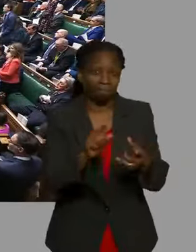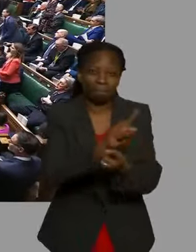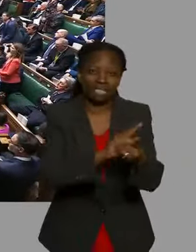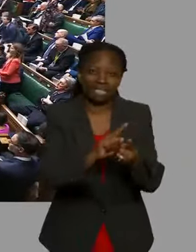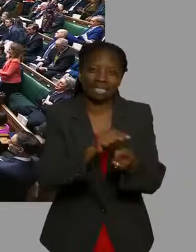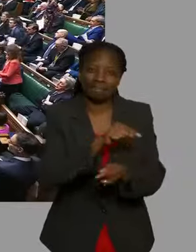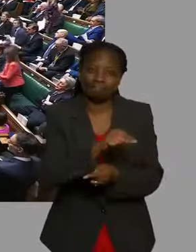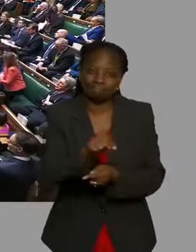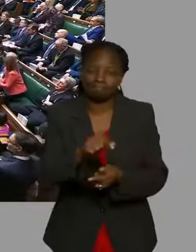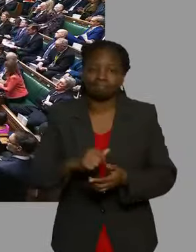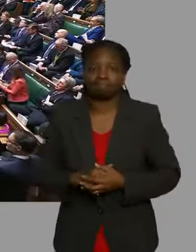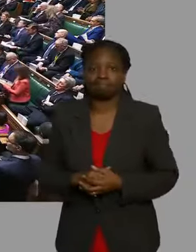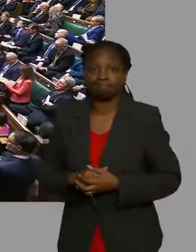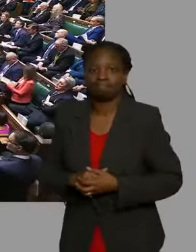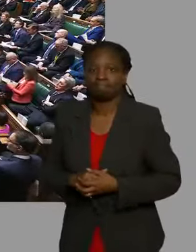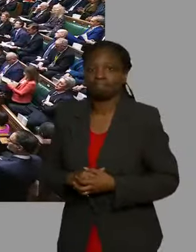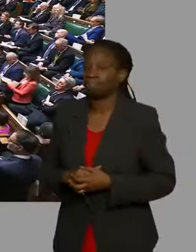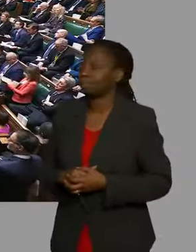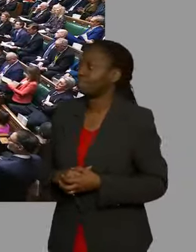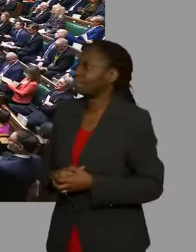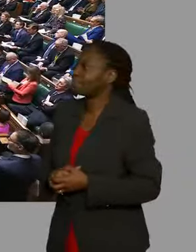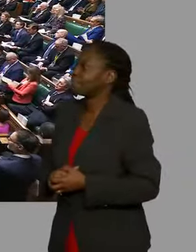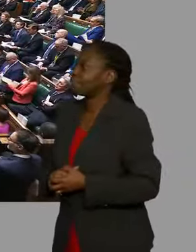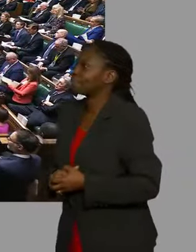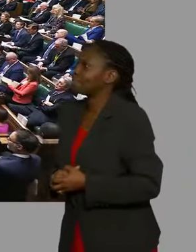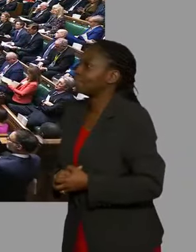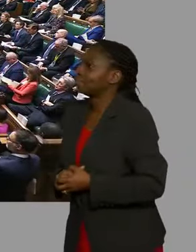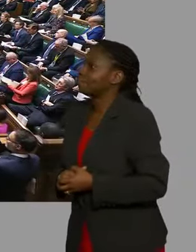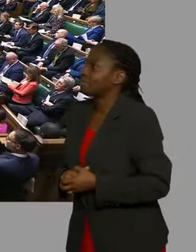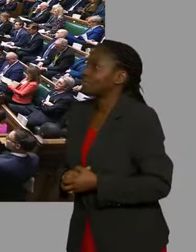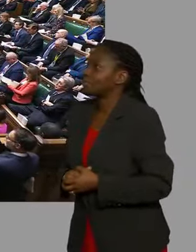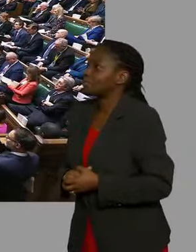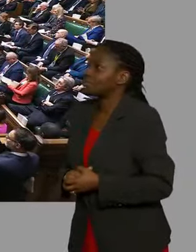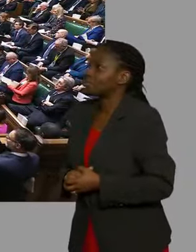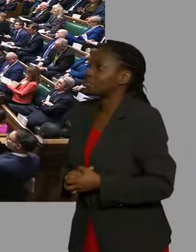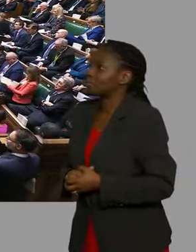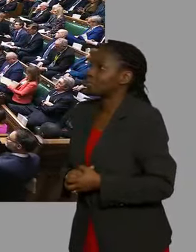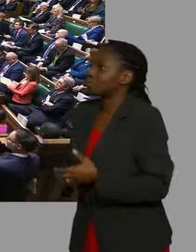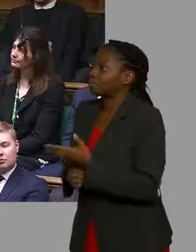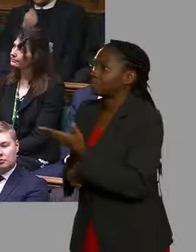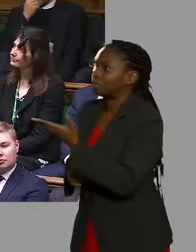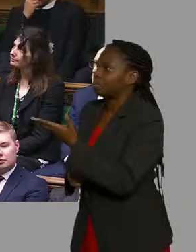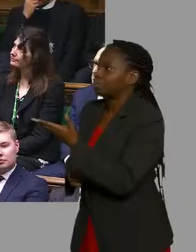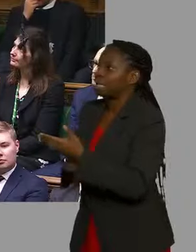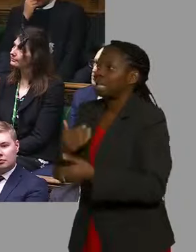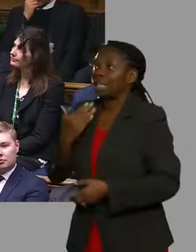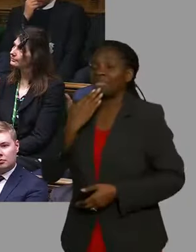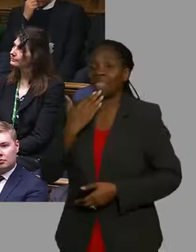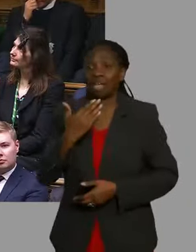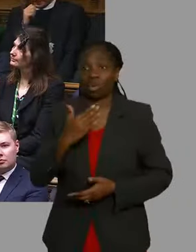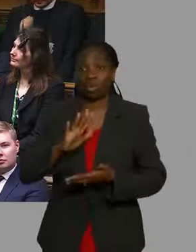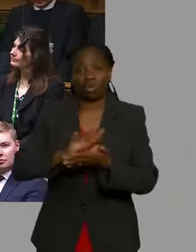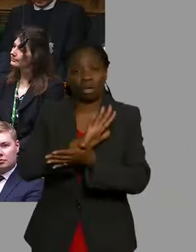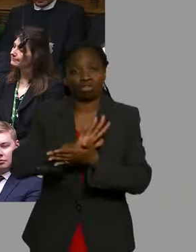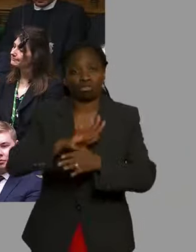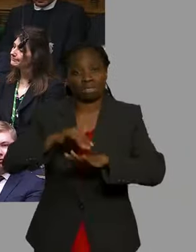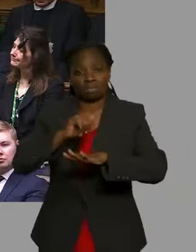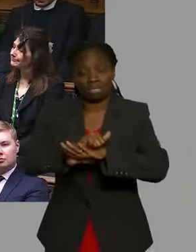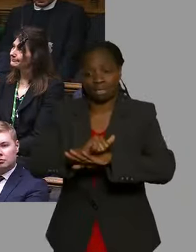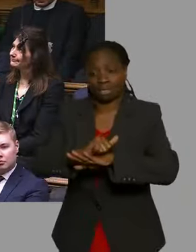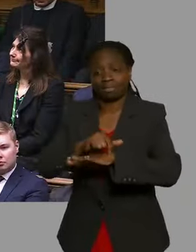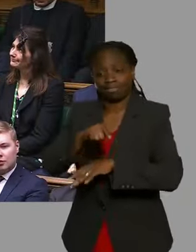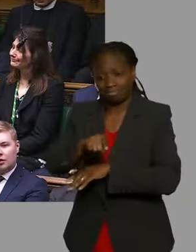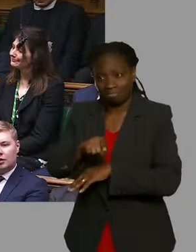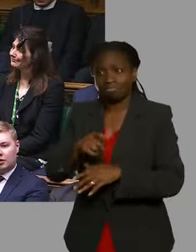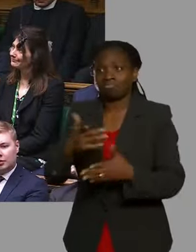Thank you, Mr. Speaker, and a very Merry Christmas. May I associate myself with the comments of the Prime Minister and my gratitude to all of those that serve our communities